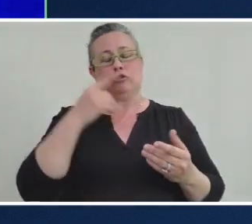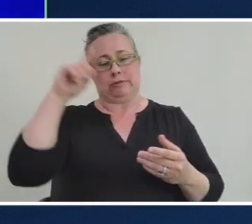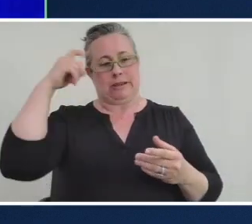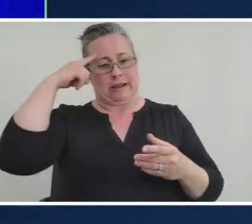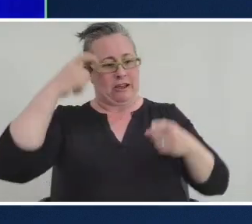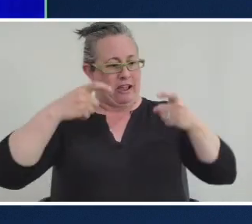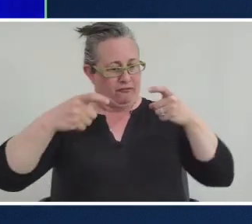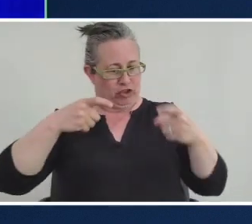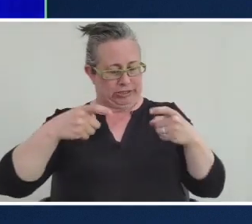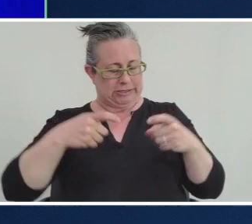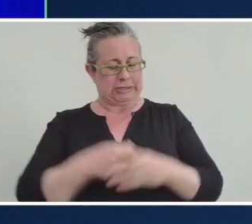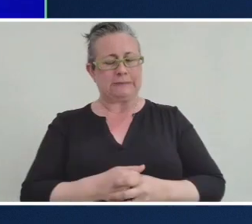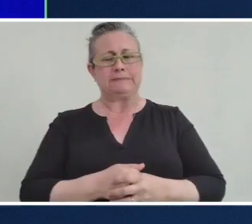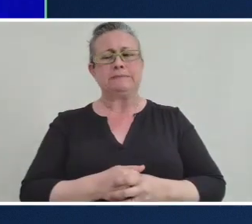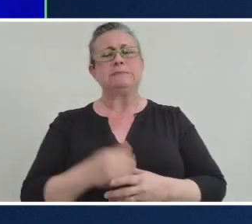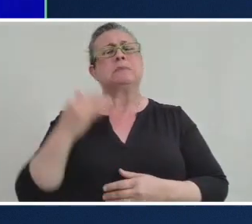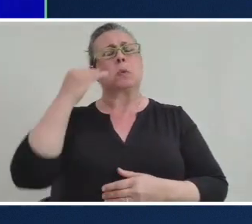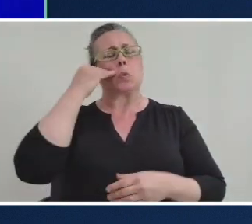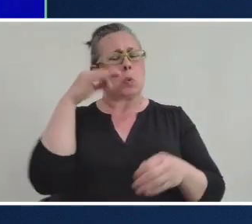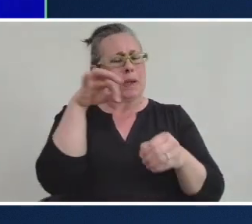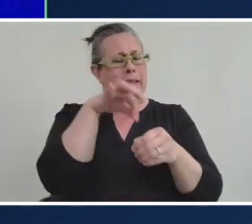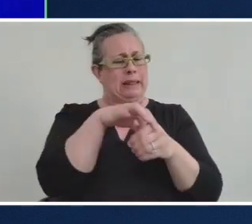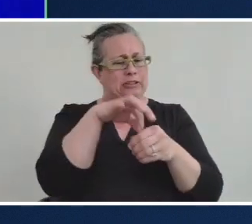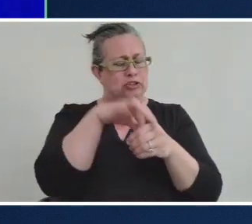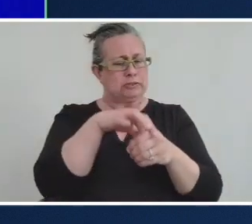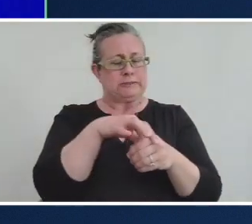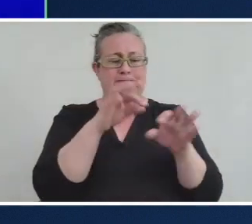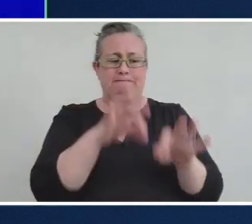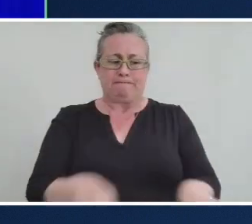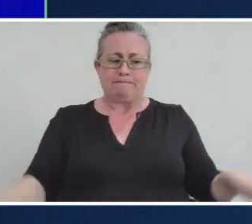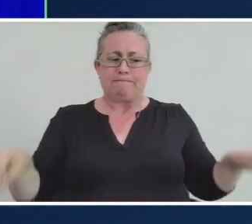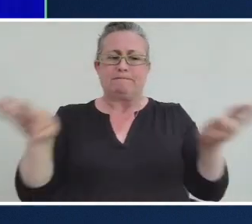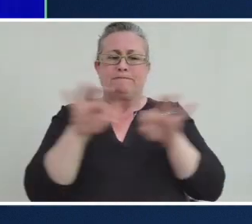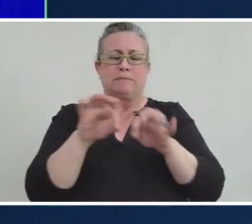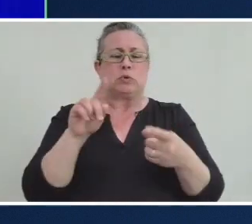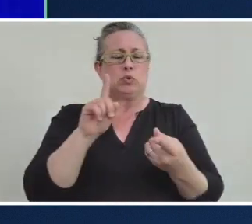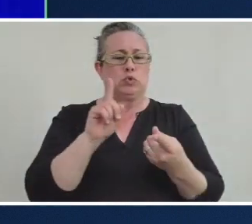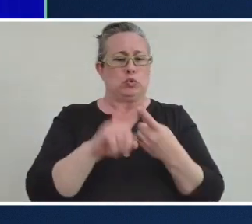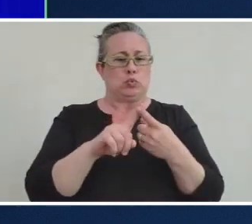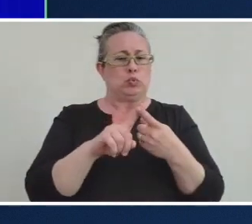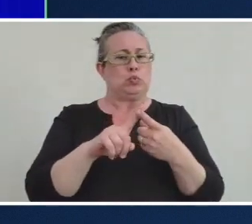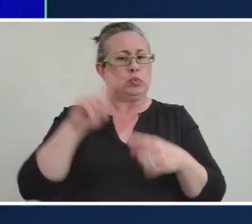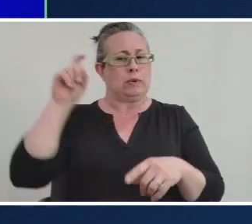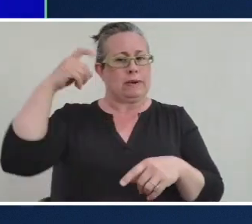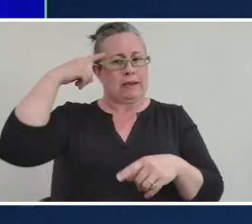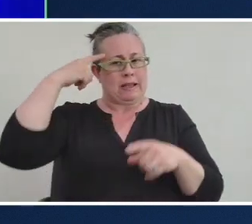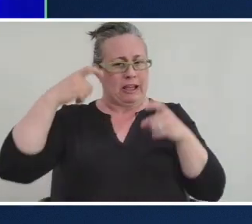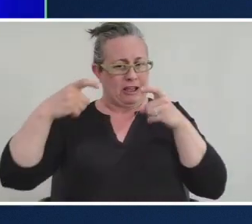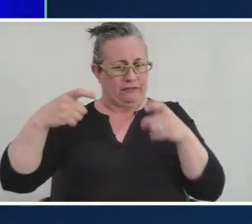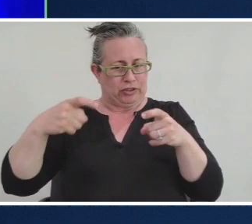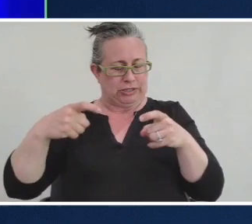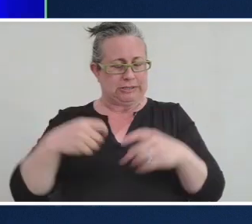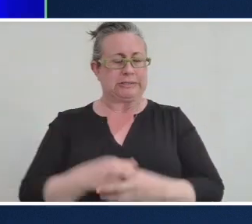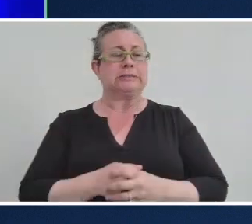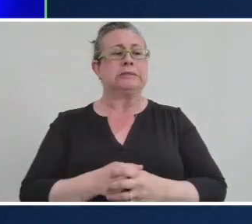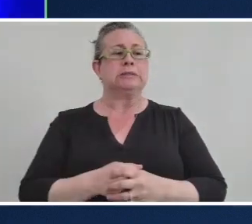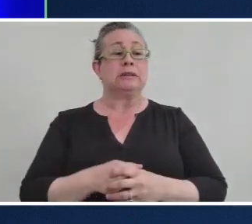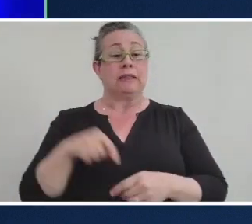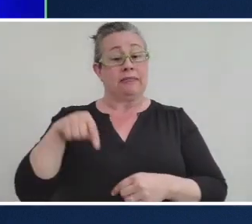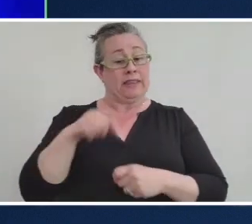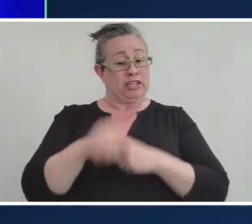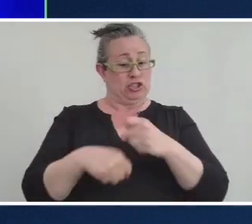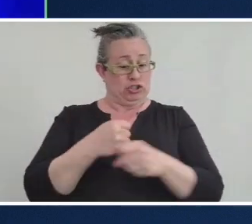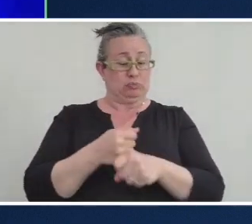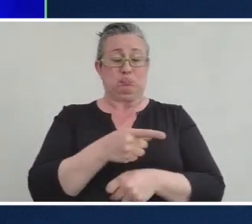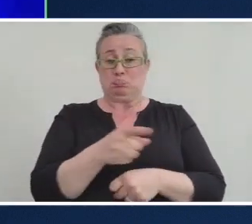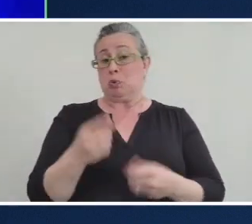that elections are key to the quality of governance that any country will have. And this year, as you may have